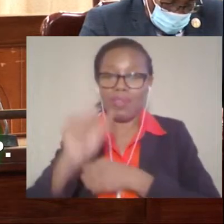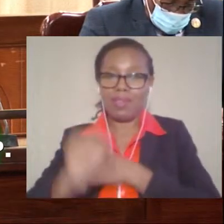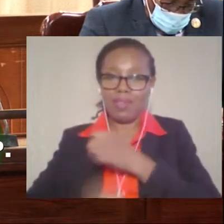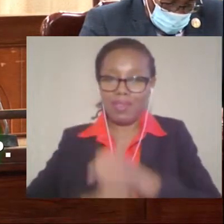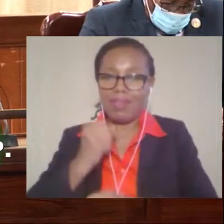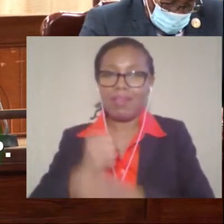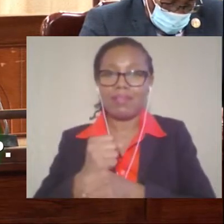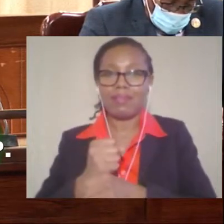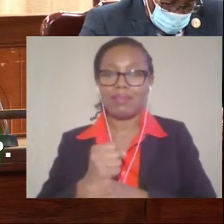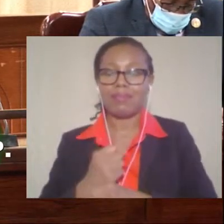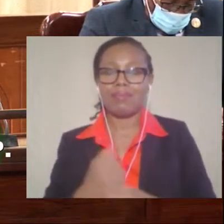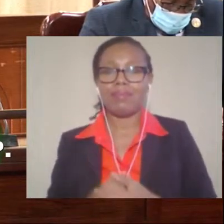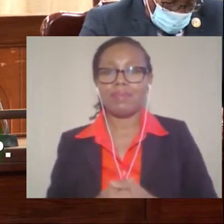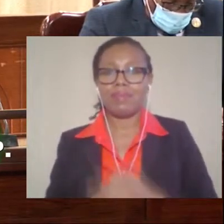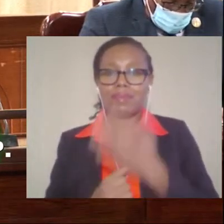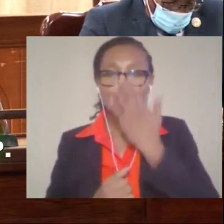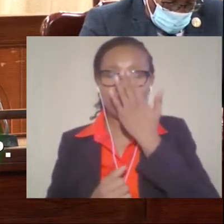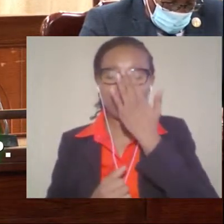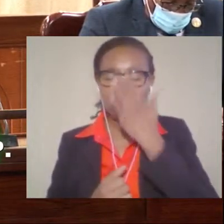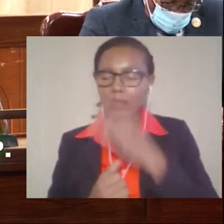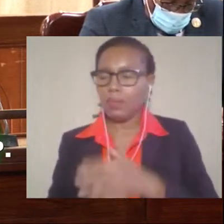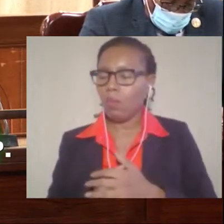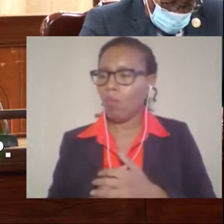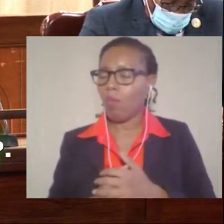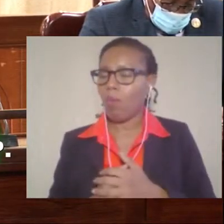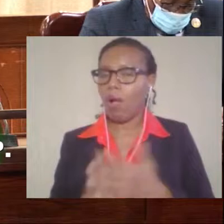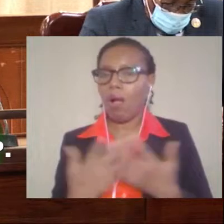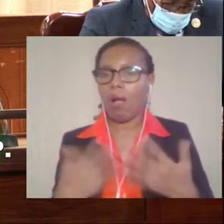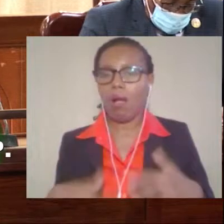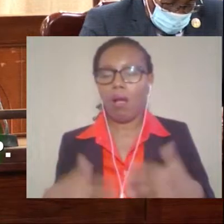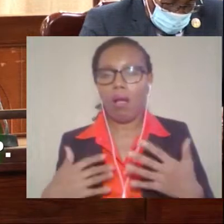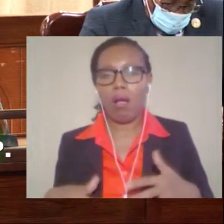This is a discovery after